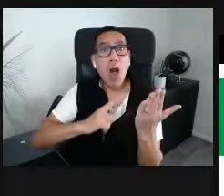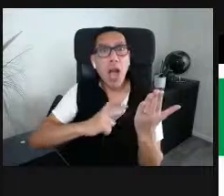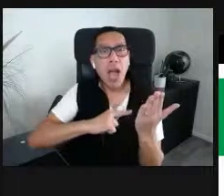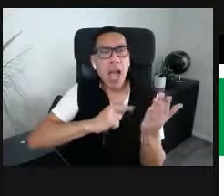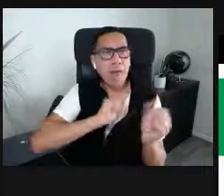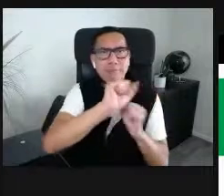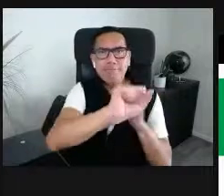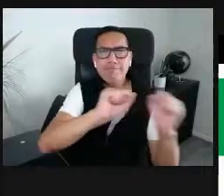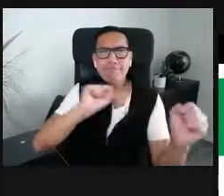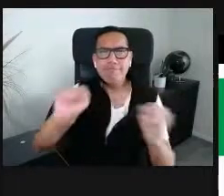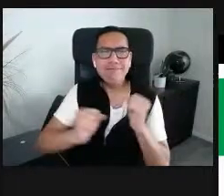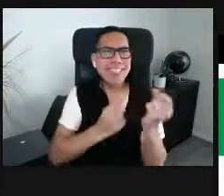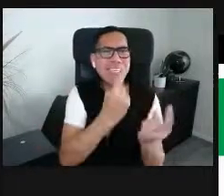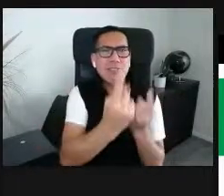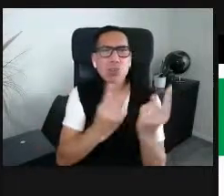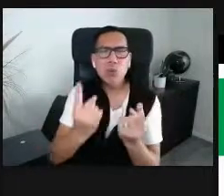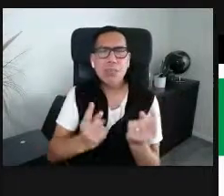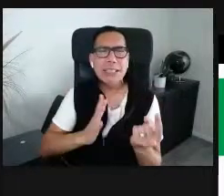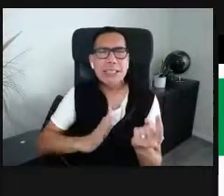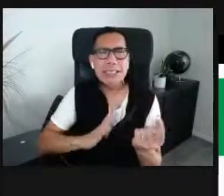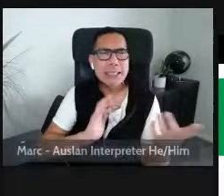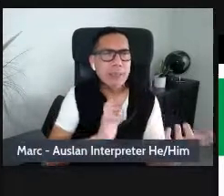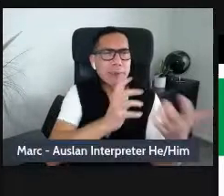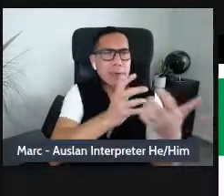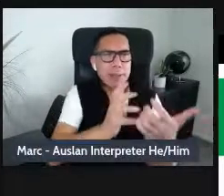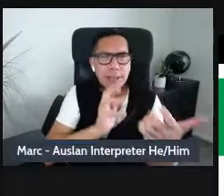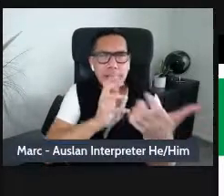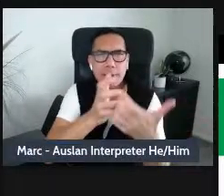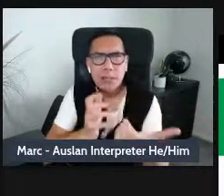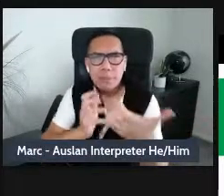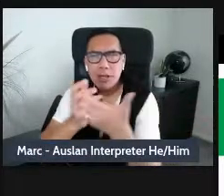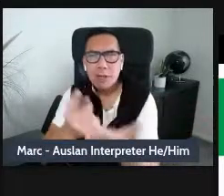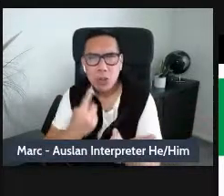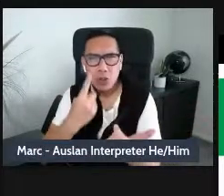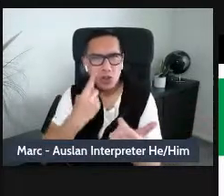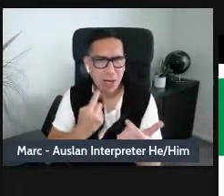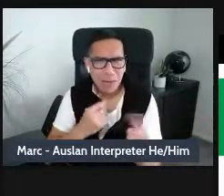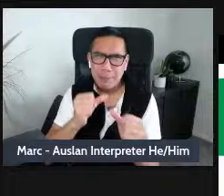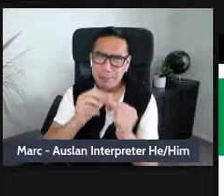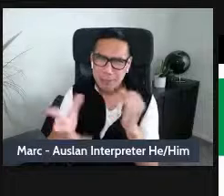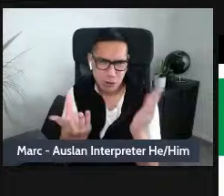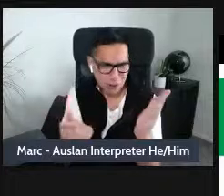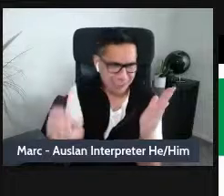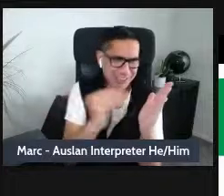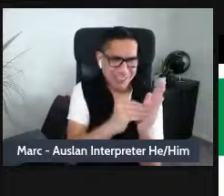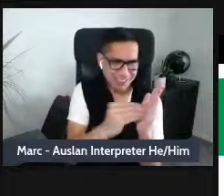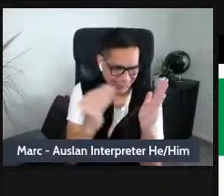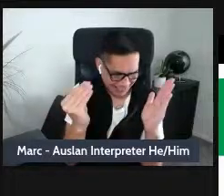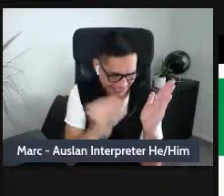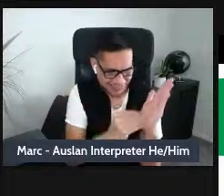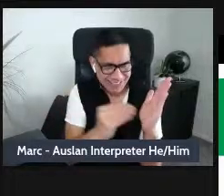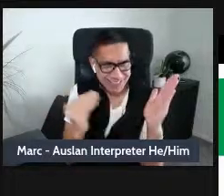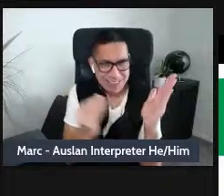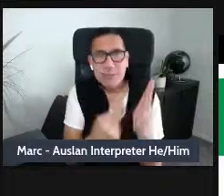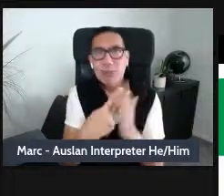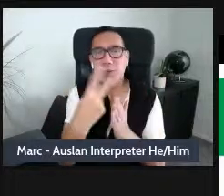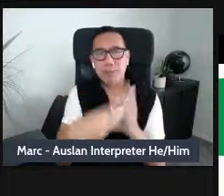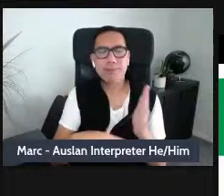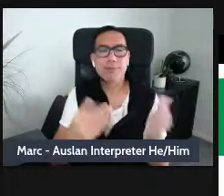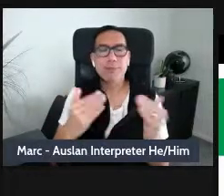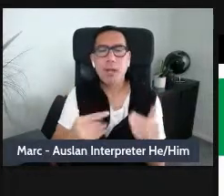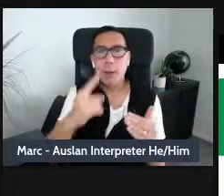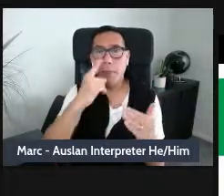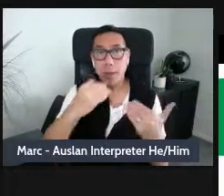needs, and we've really tried to put this into the program. People with lived experience of stroke